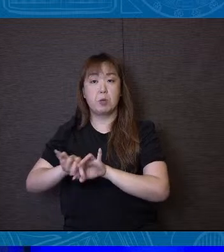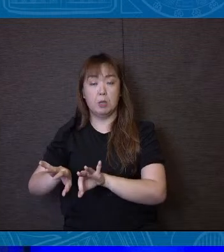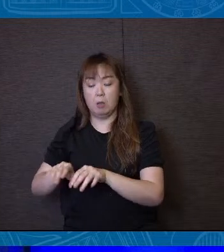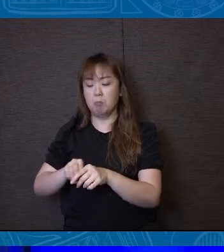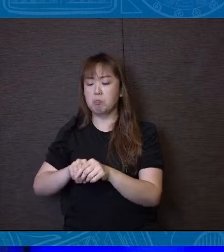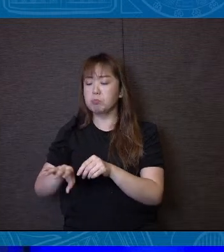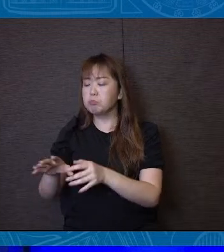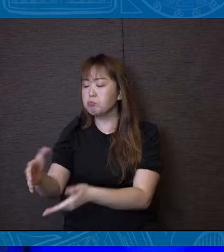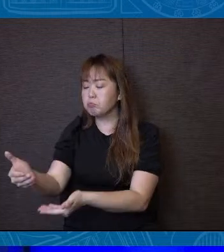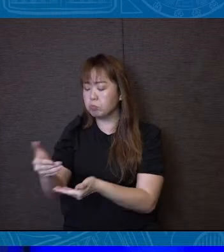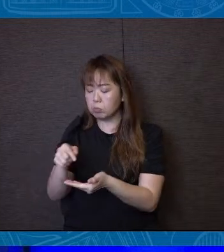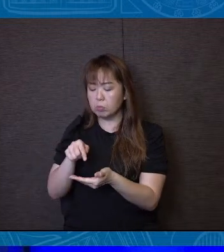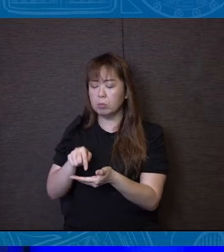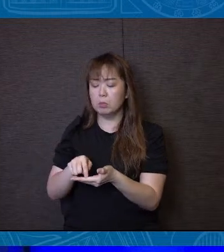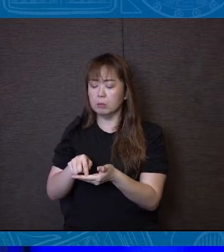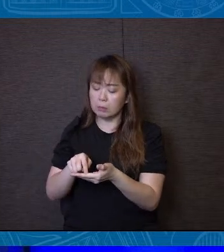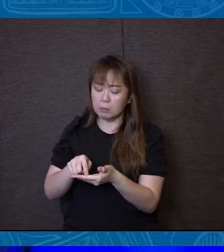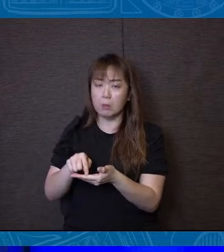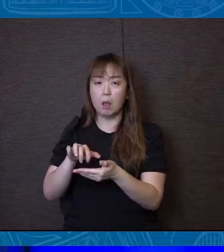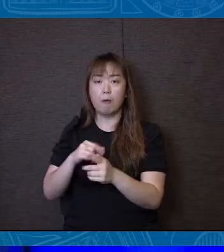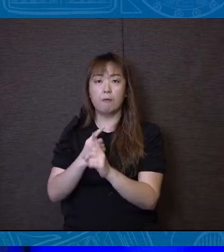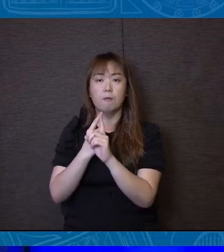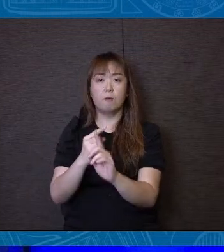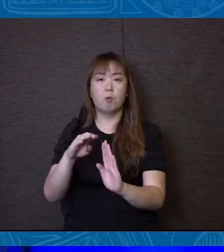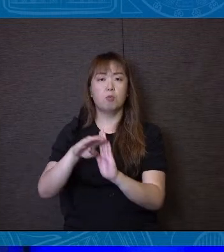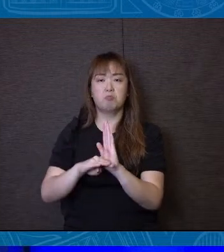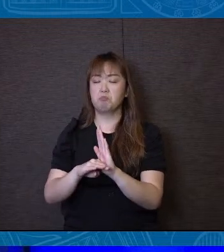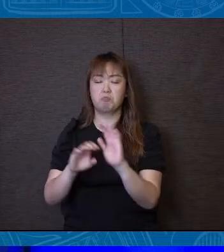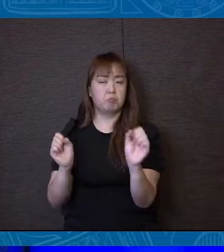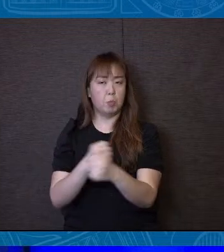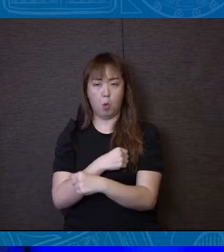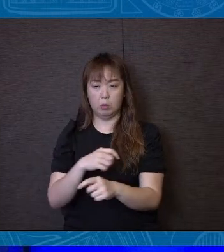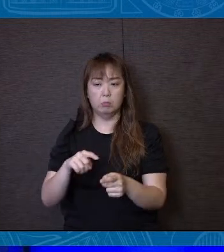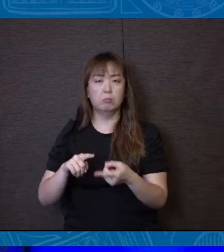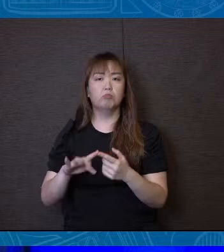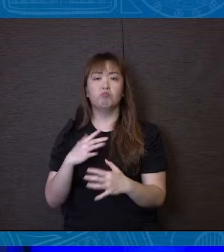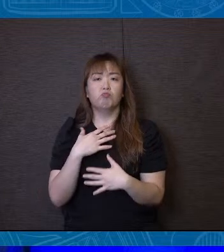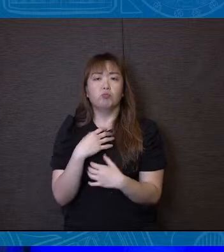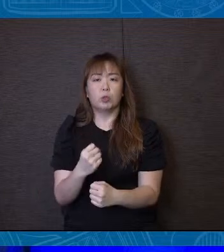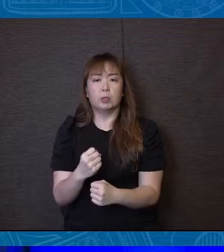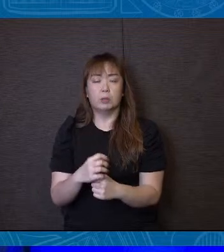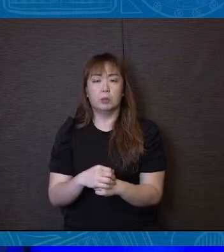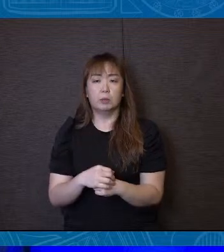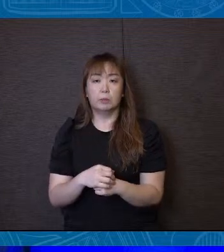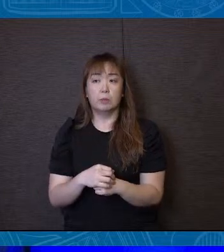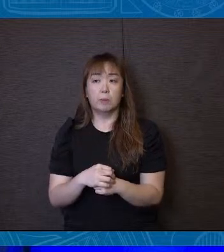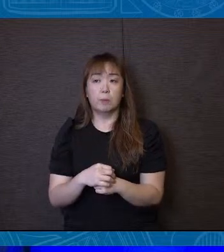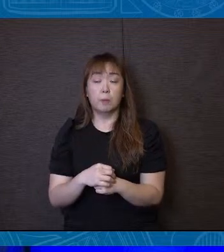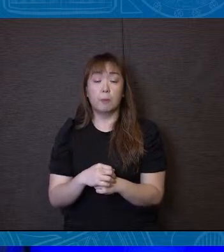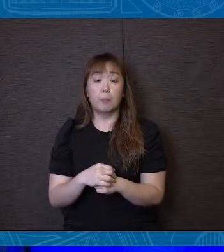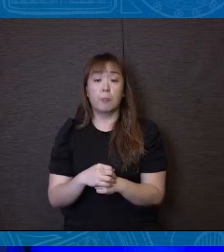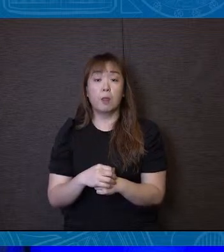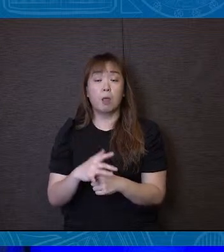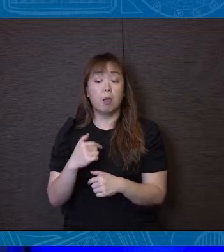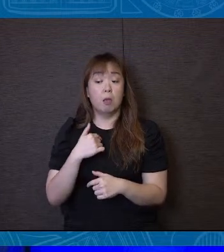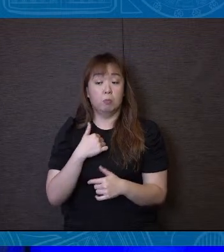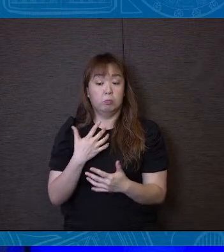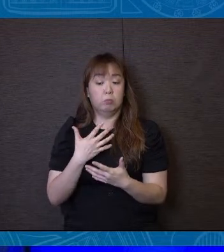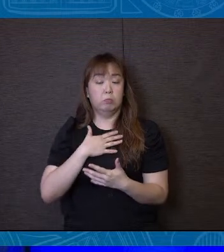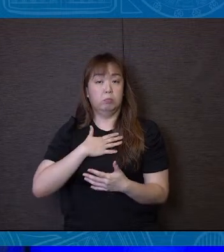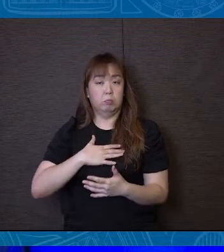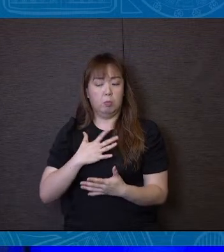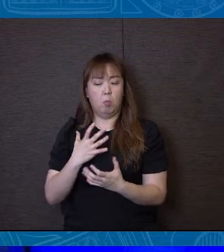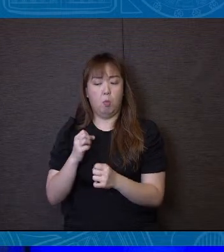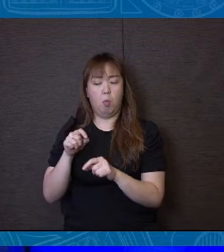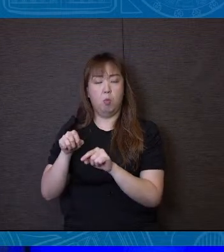that is needed. So the trust has to be there in the messaging. And what we want to achieve is, if the source of the